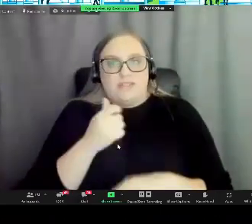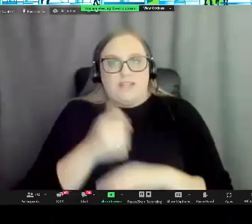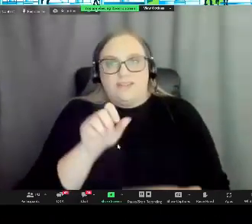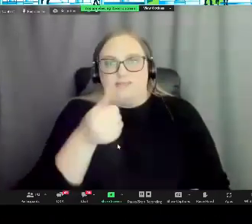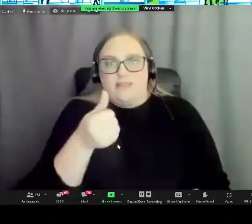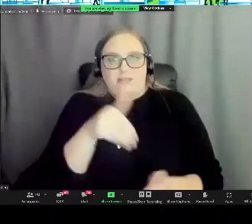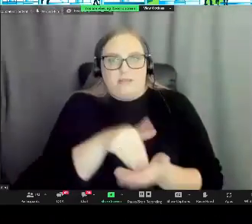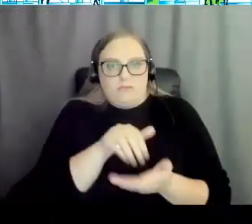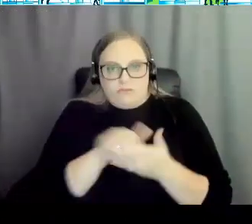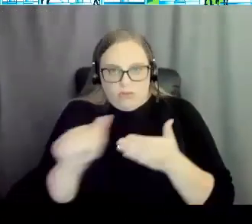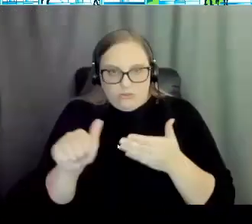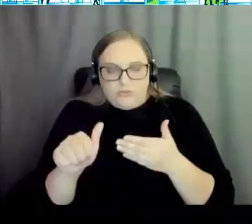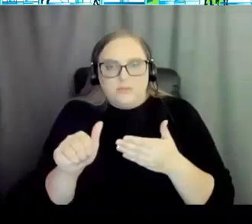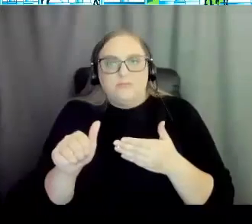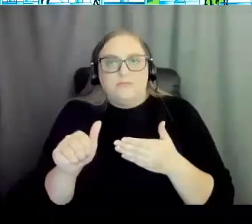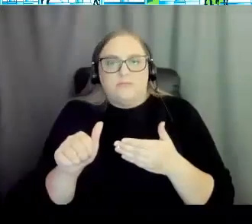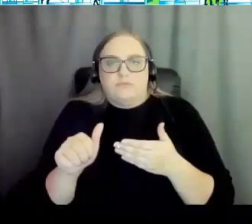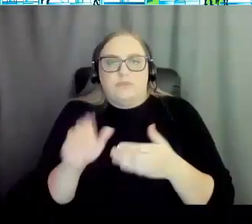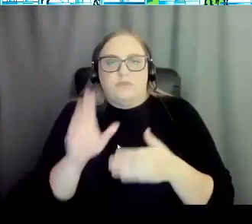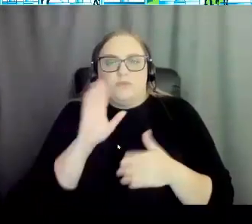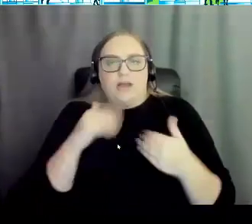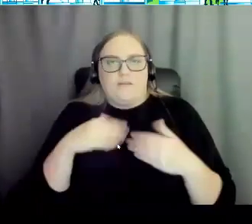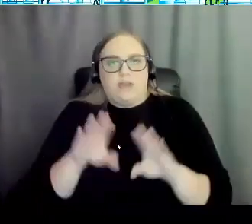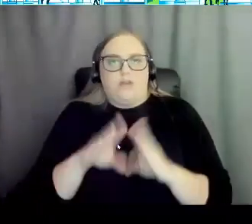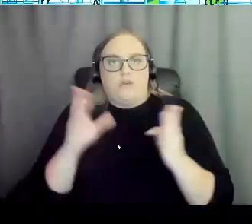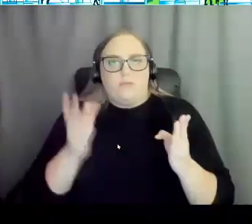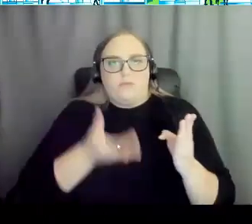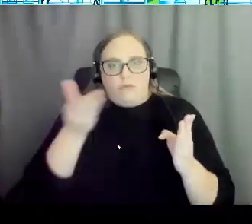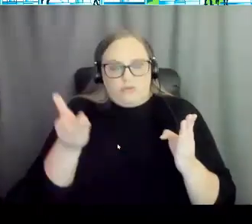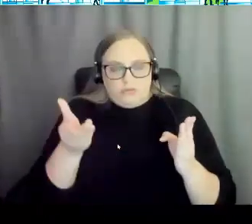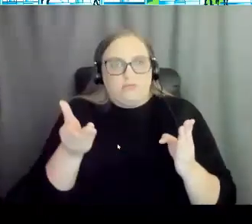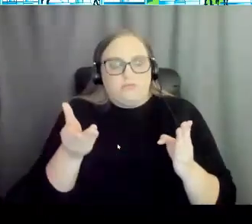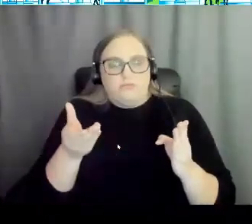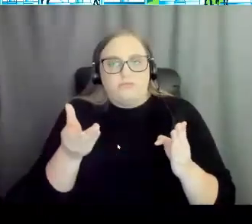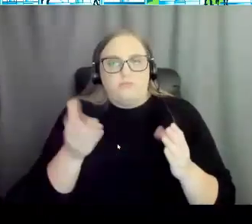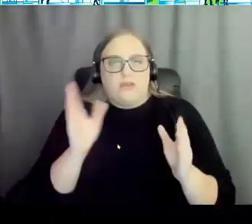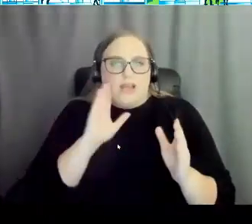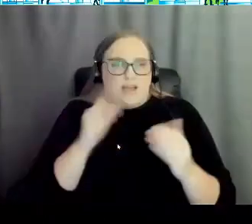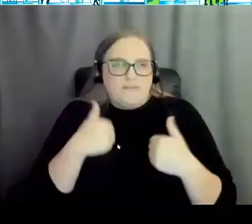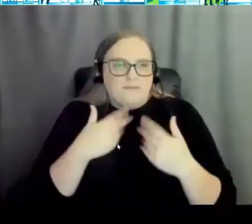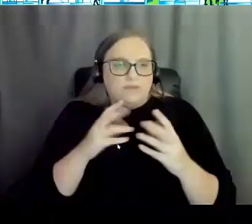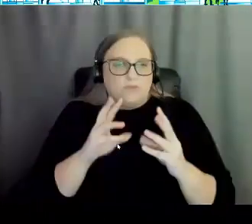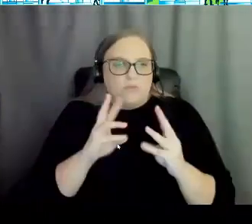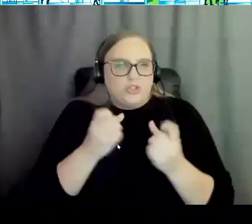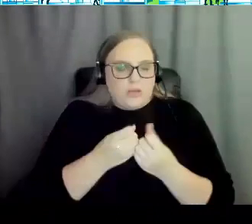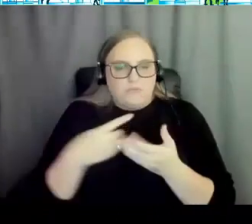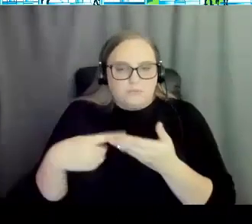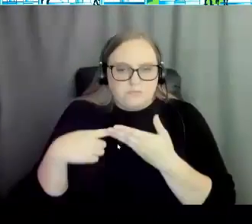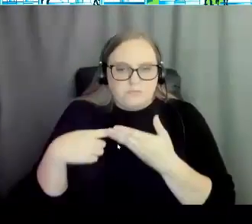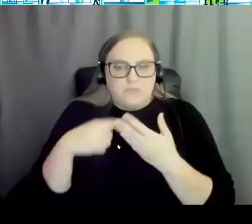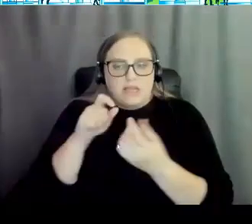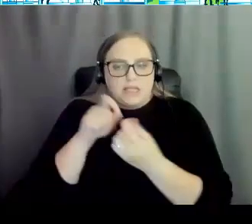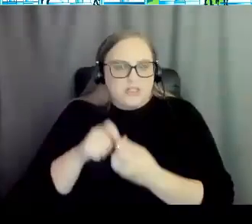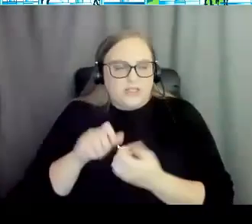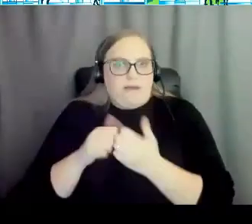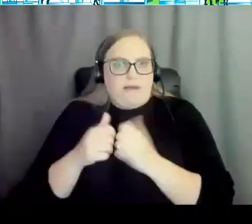$10,000, and we'll have an open proposal, and we'll have some workshops to go through some of the logistics of applying